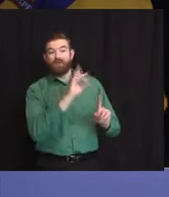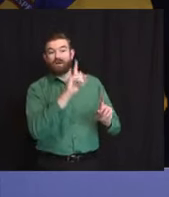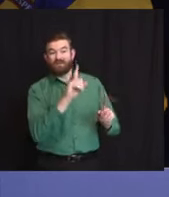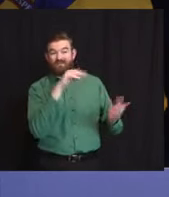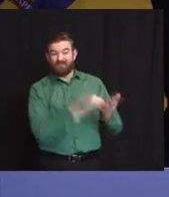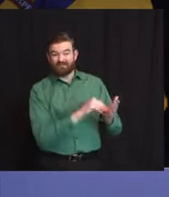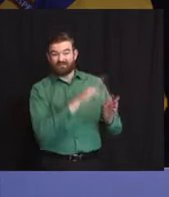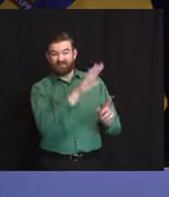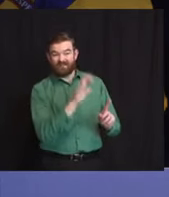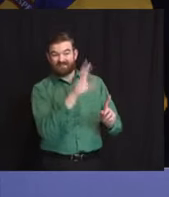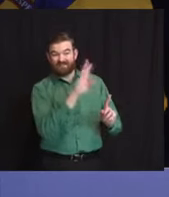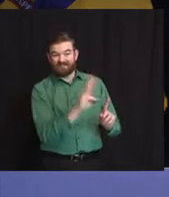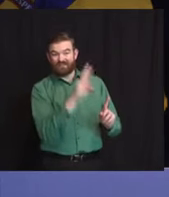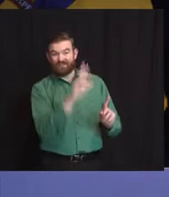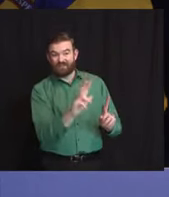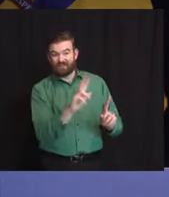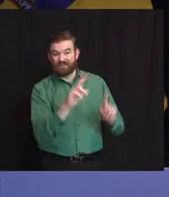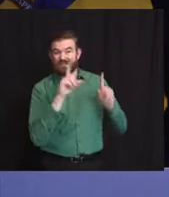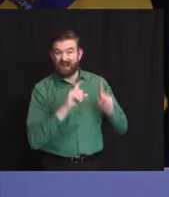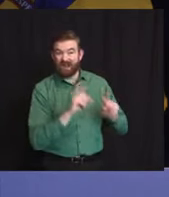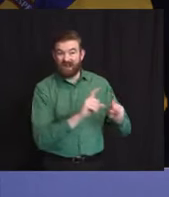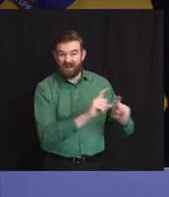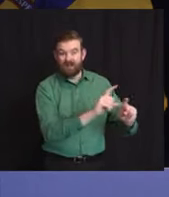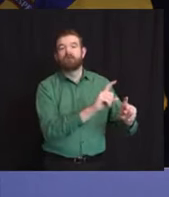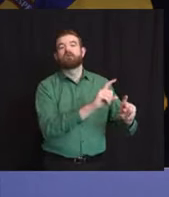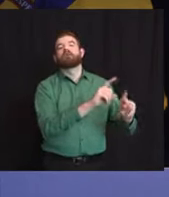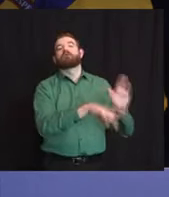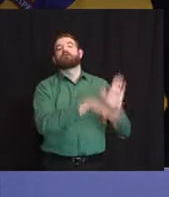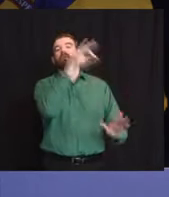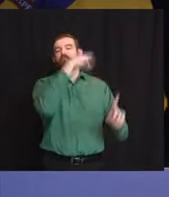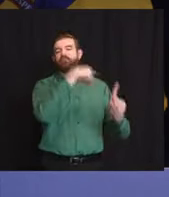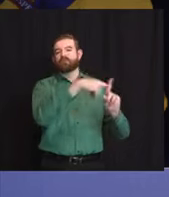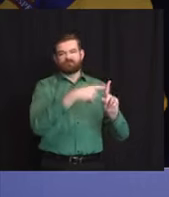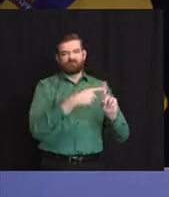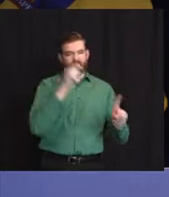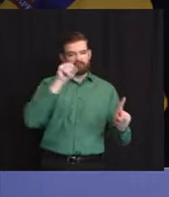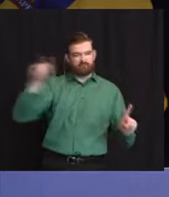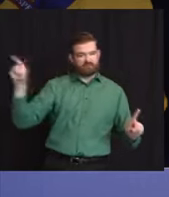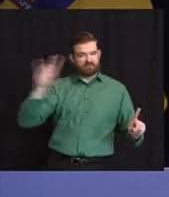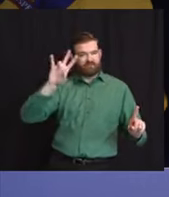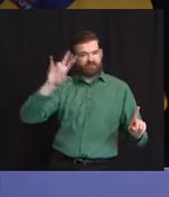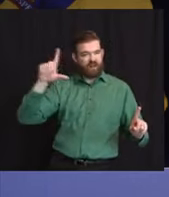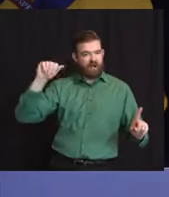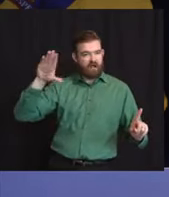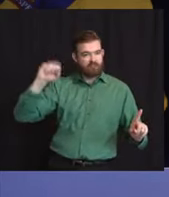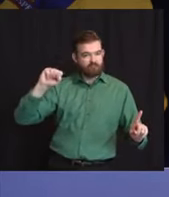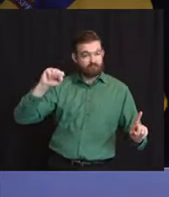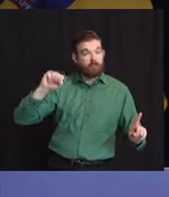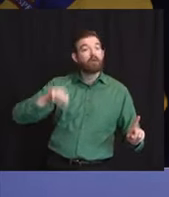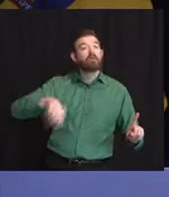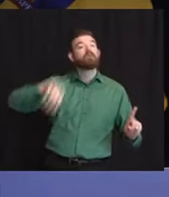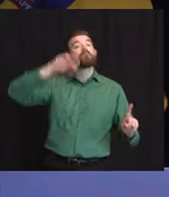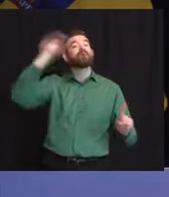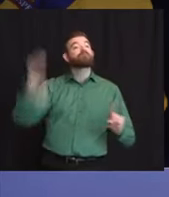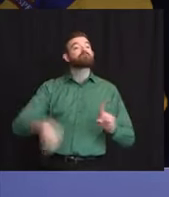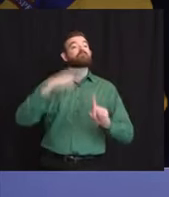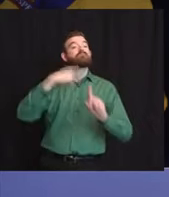81,563 have tested positive, for a positivity rate of 44.1%.